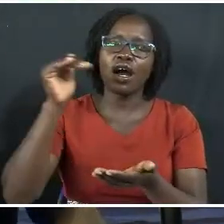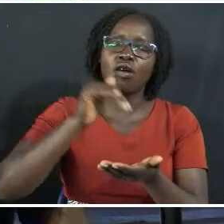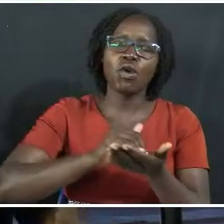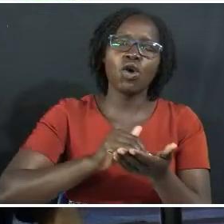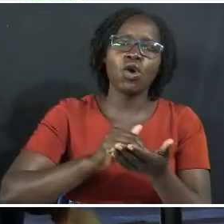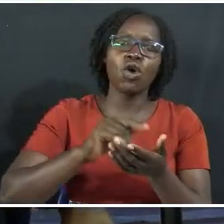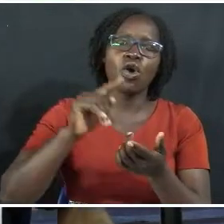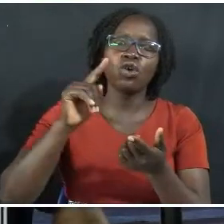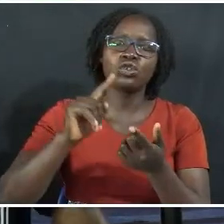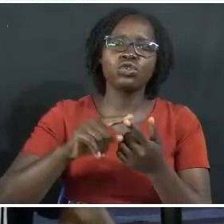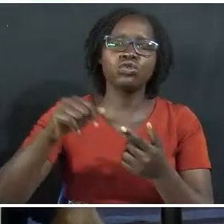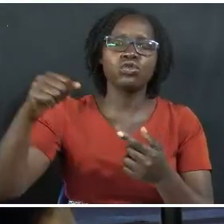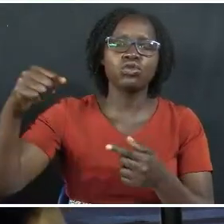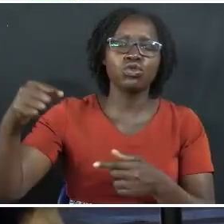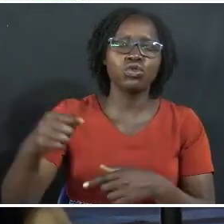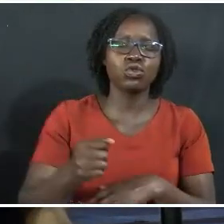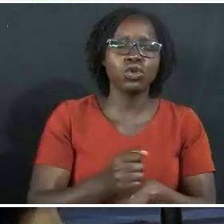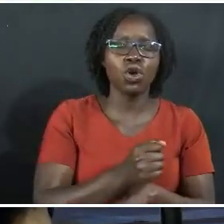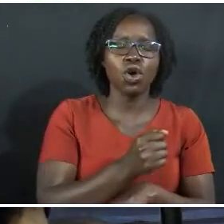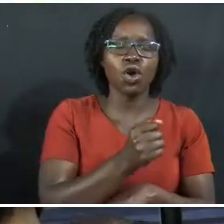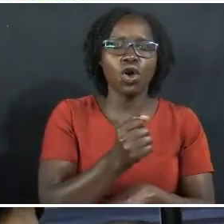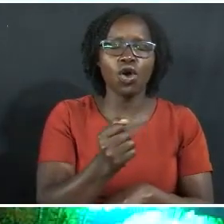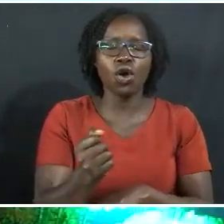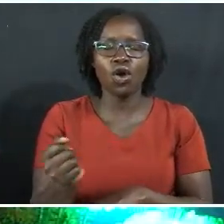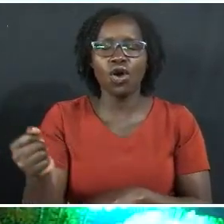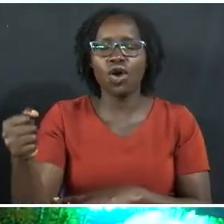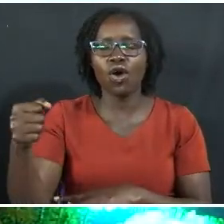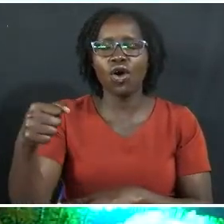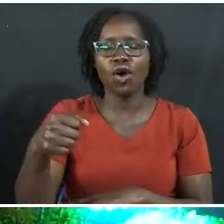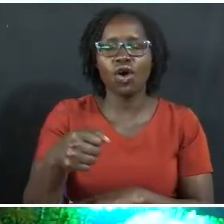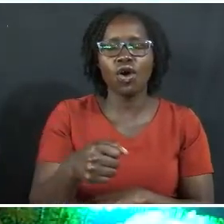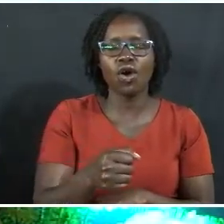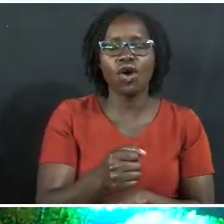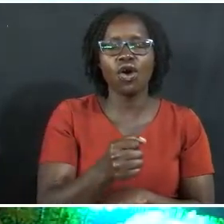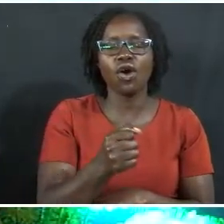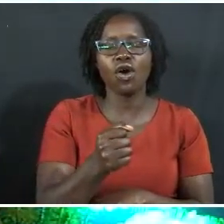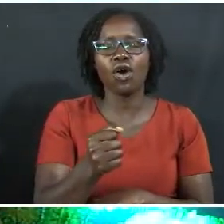You want to rededicate your life to Christ?